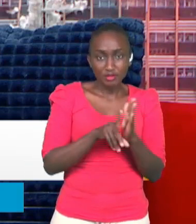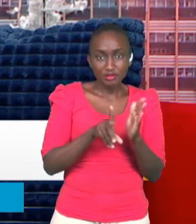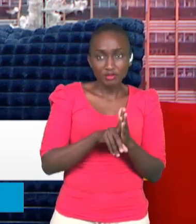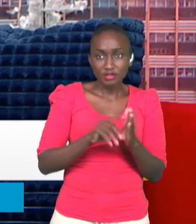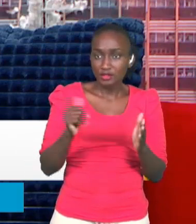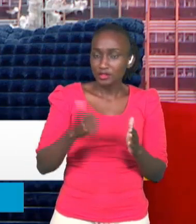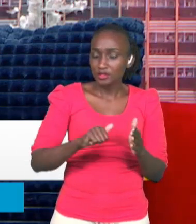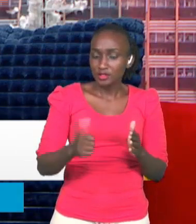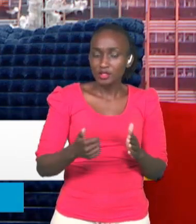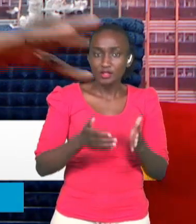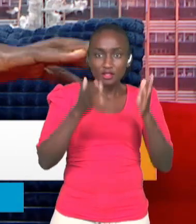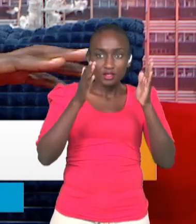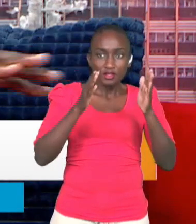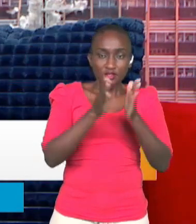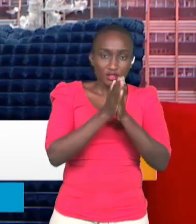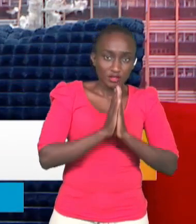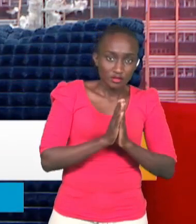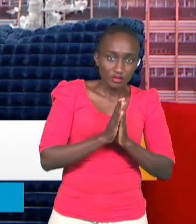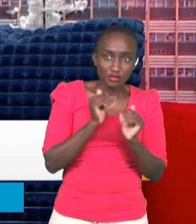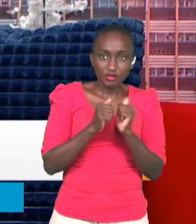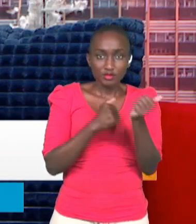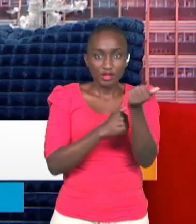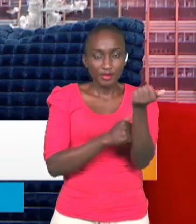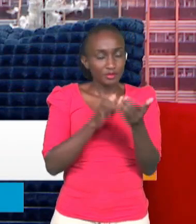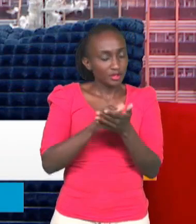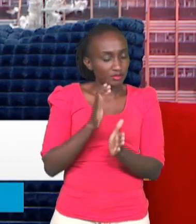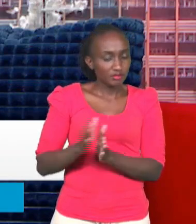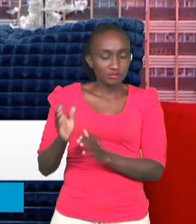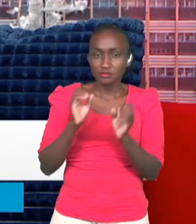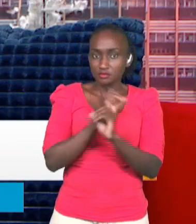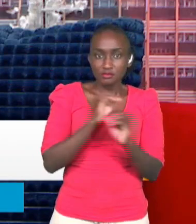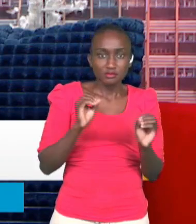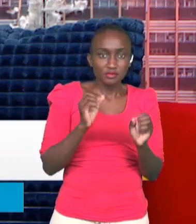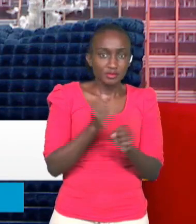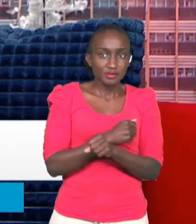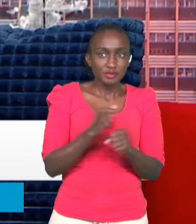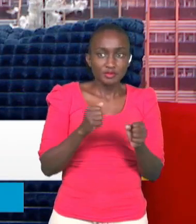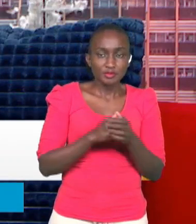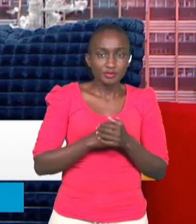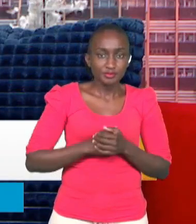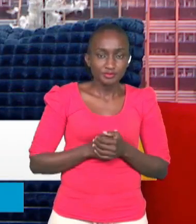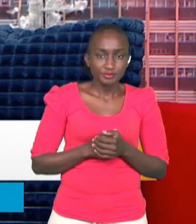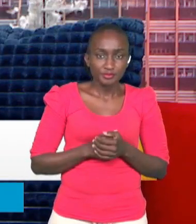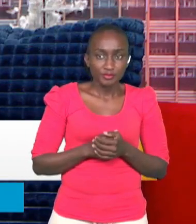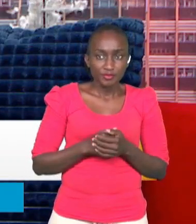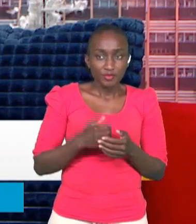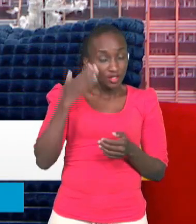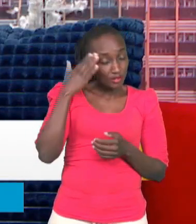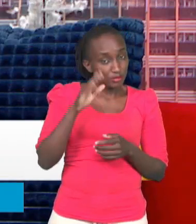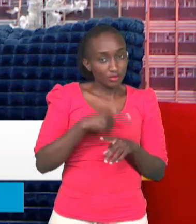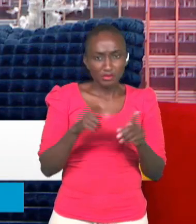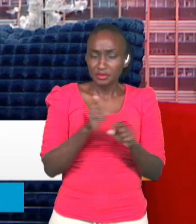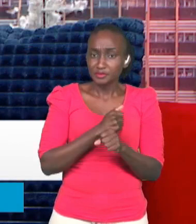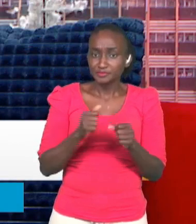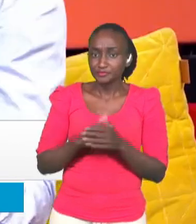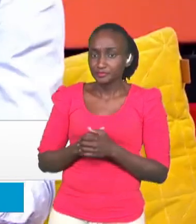there. Mm-hmm. And those don't support those type of arrangements. Okay. So I don't see that coming. Okay. Probably, I don't know, but I don't see it coming. All